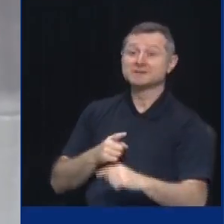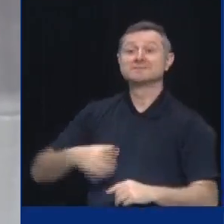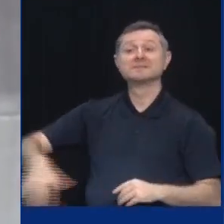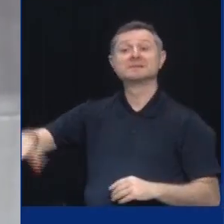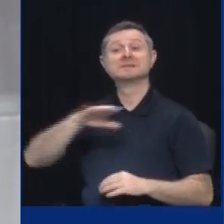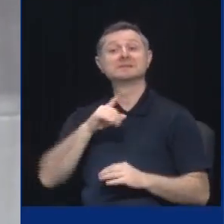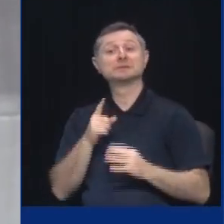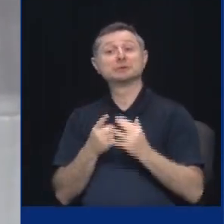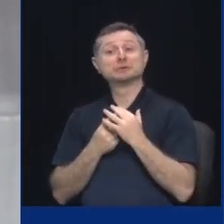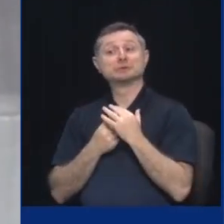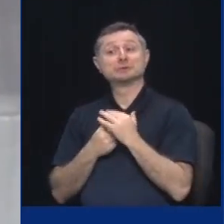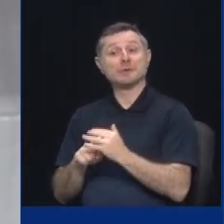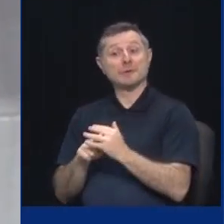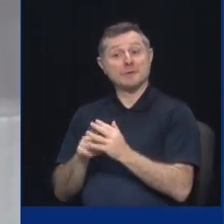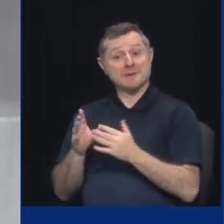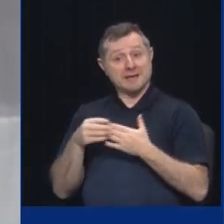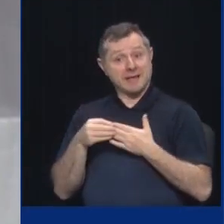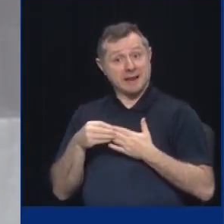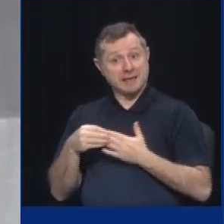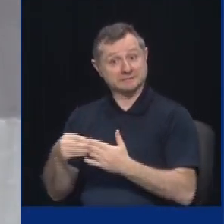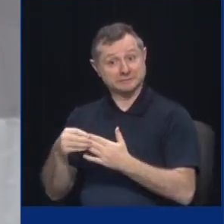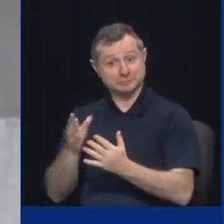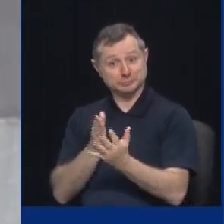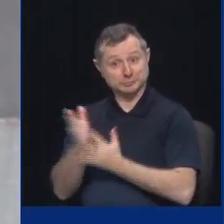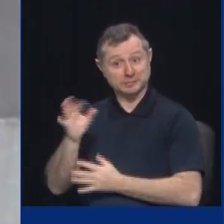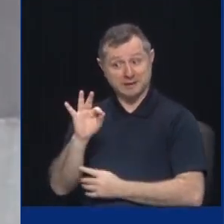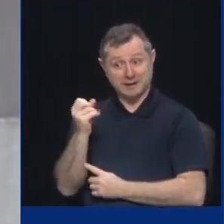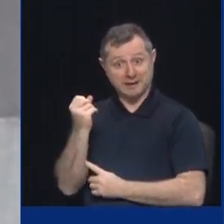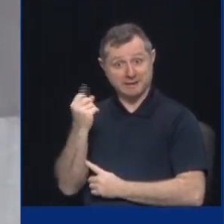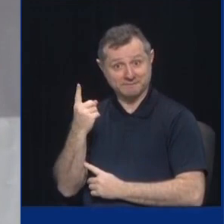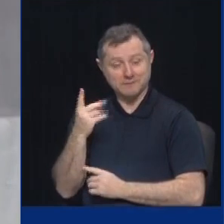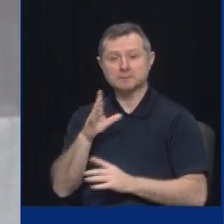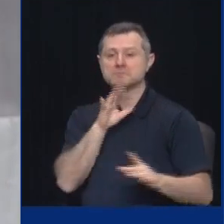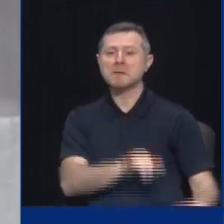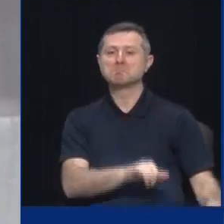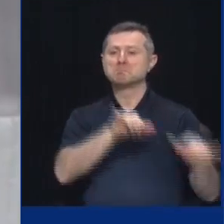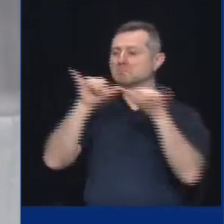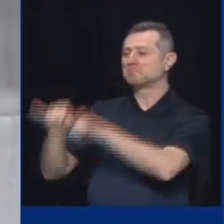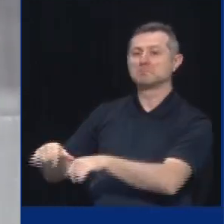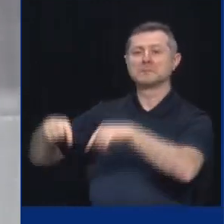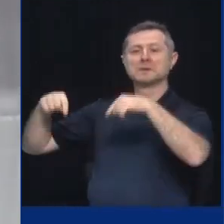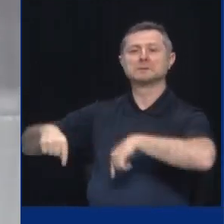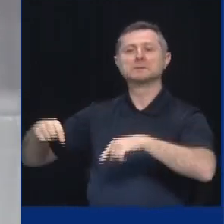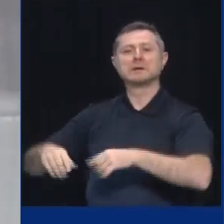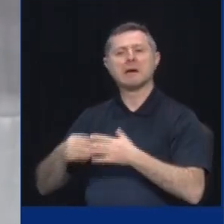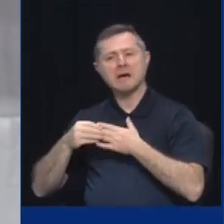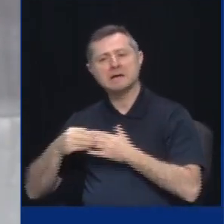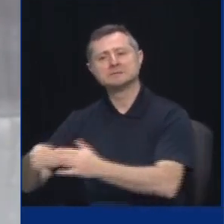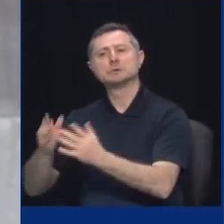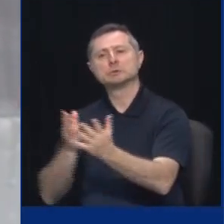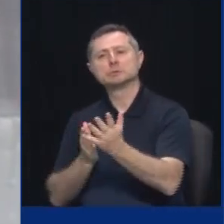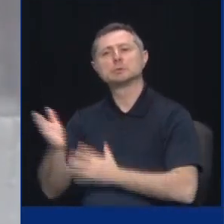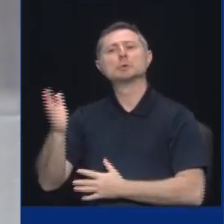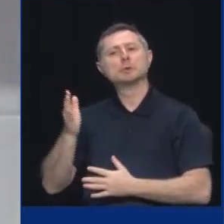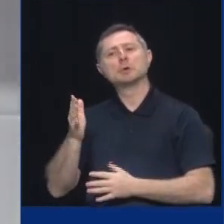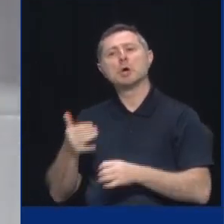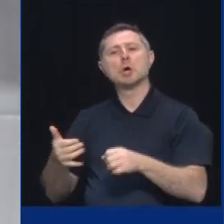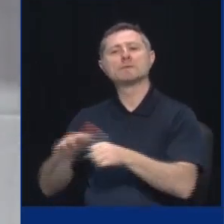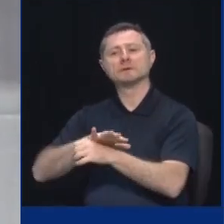9/11, Tribeca has beckoned us through COVID. I want to present